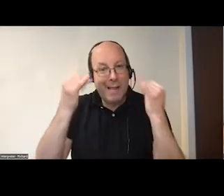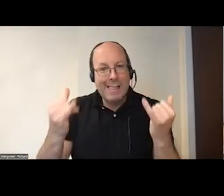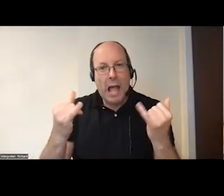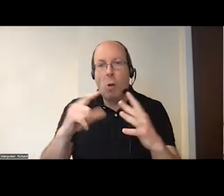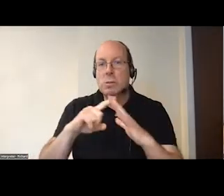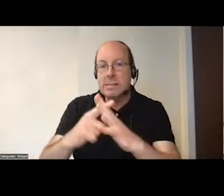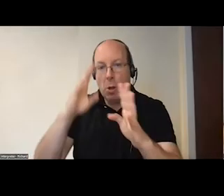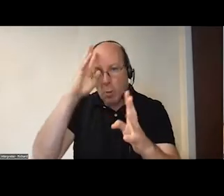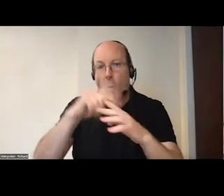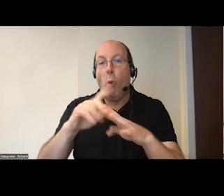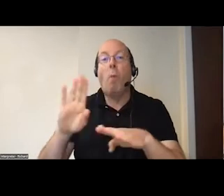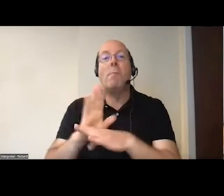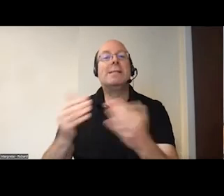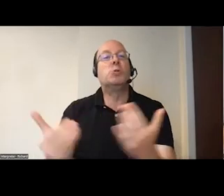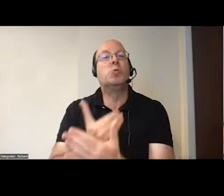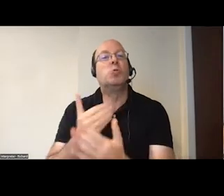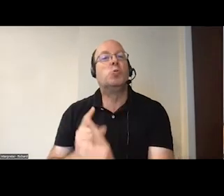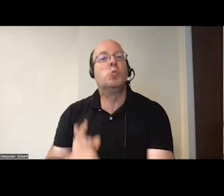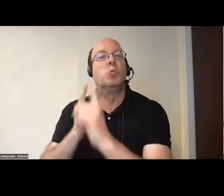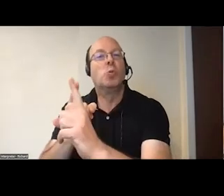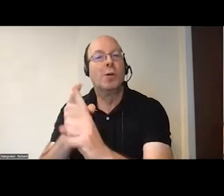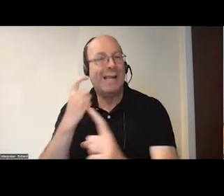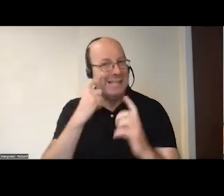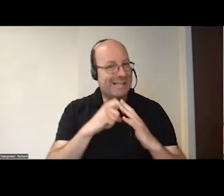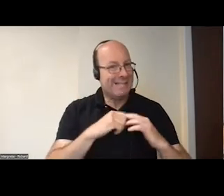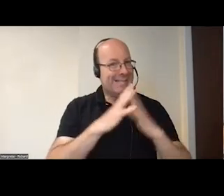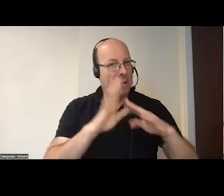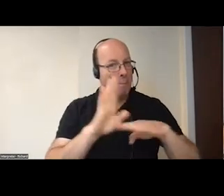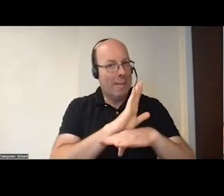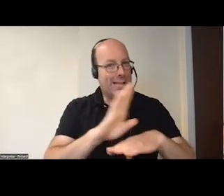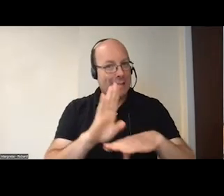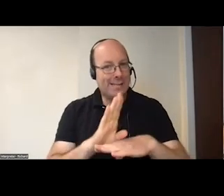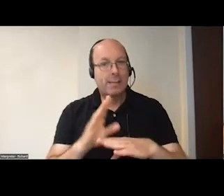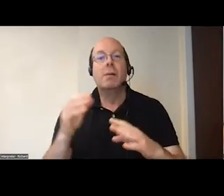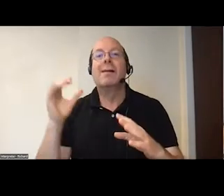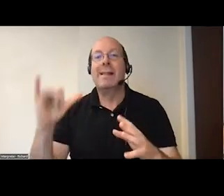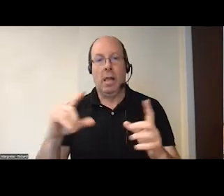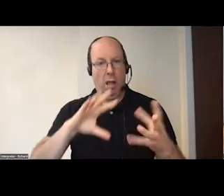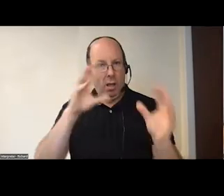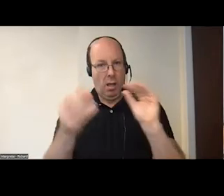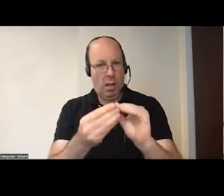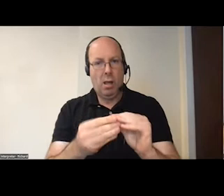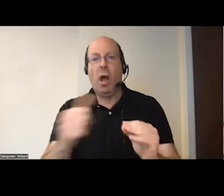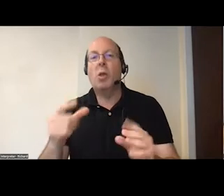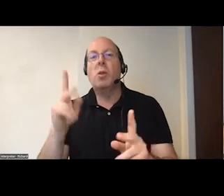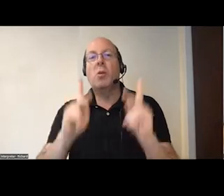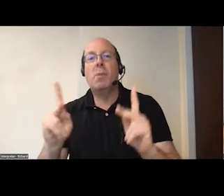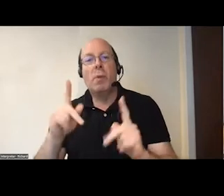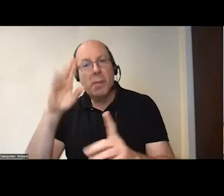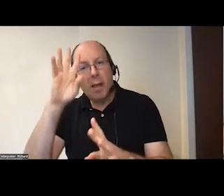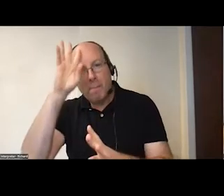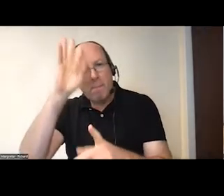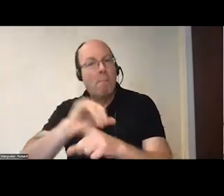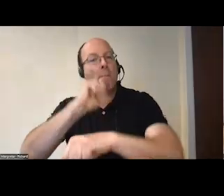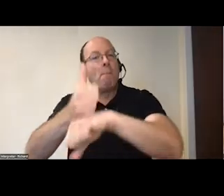for a new venture, or have already started a business, this promises to be an insightful discussion to hear how other entrepreneurs have launched and